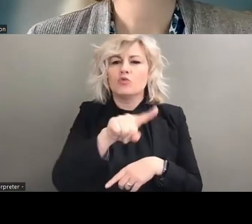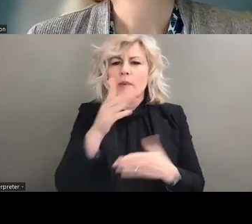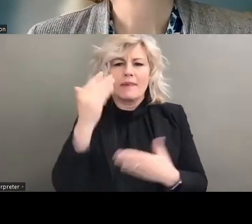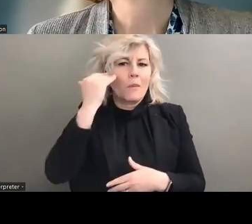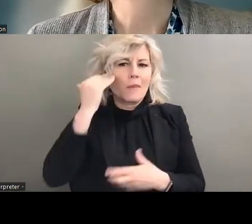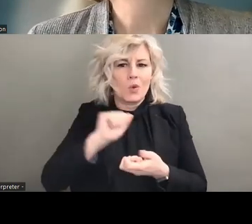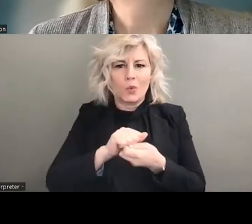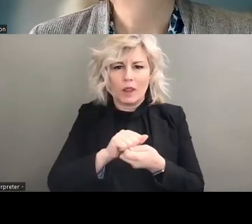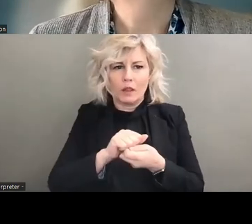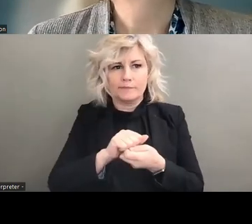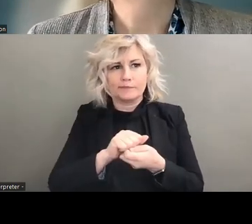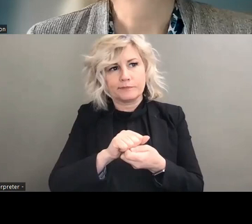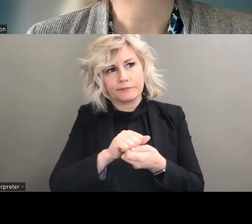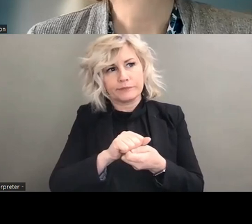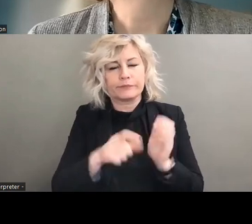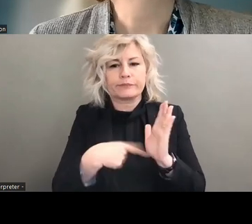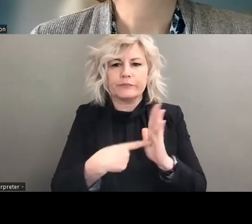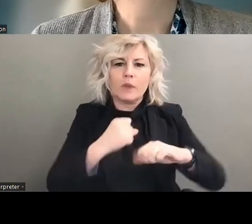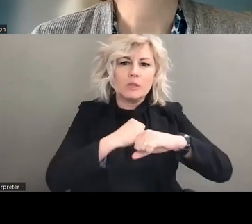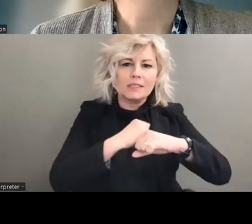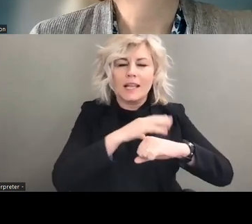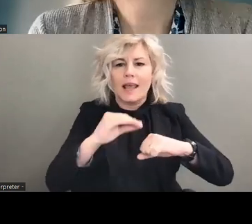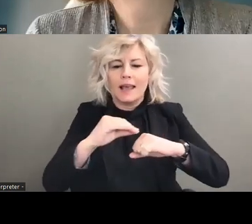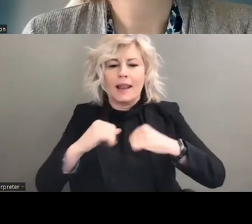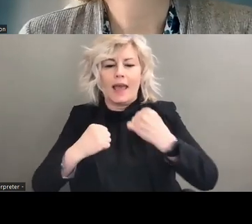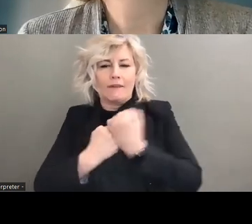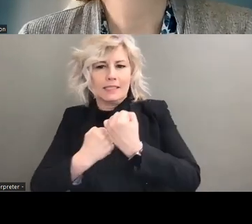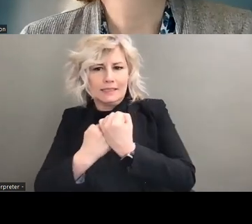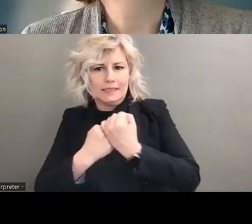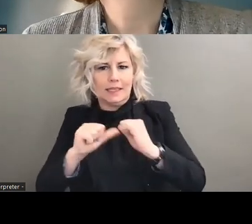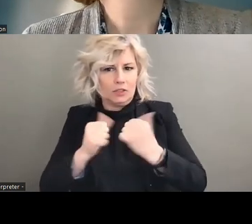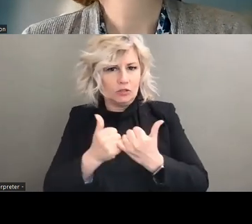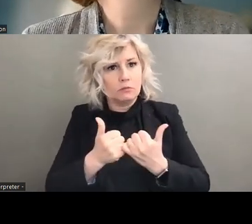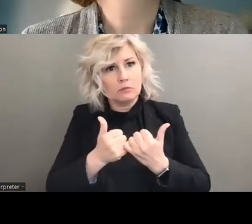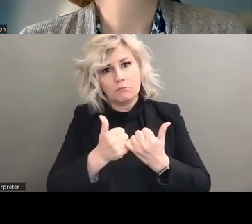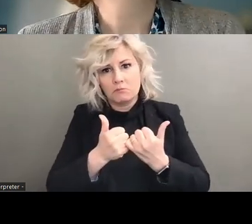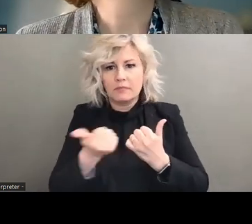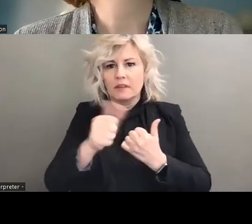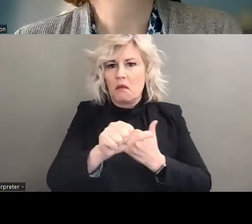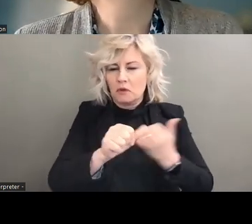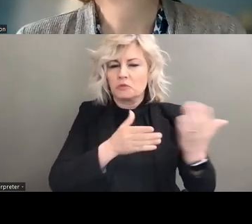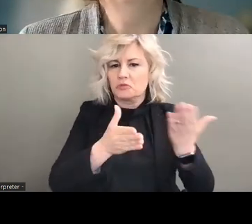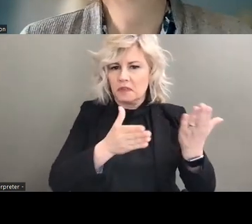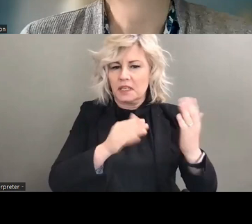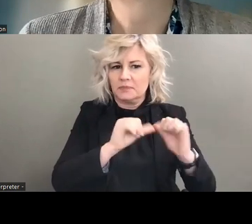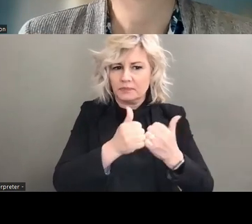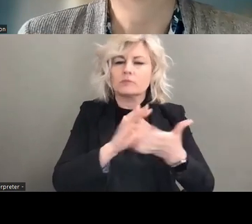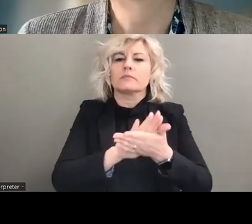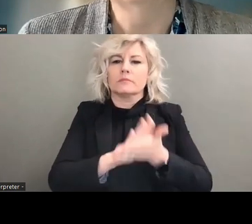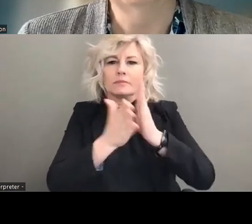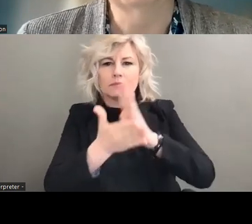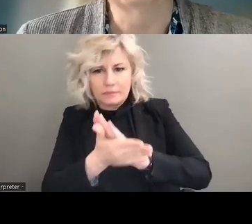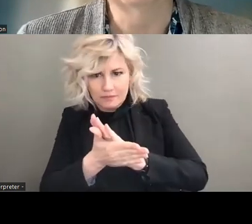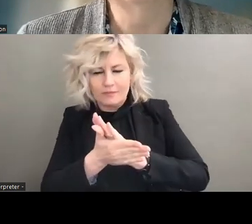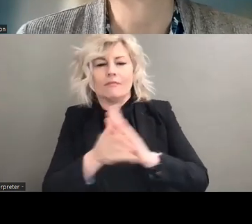how sometimes protection and advocacy agencies and other serving agencies become, in